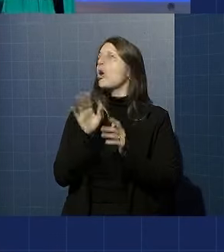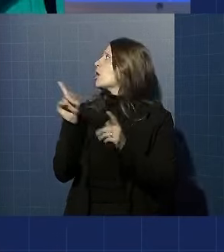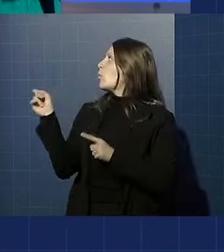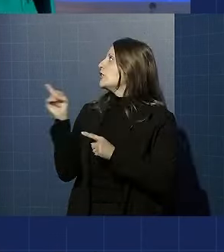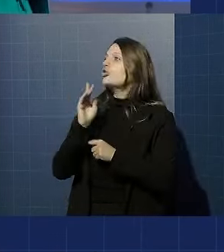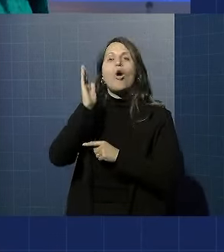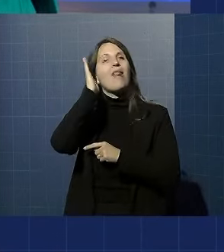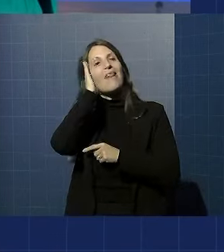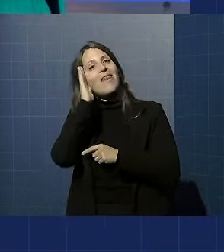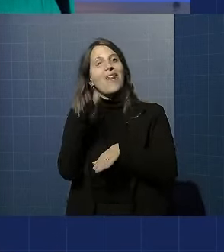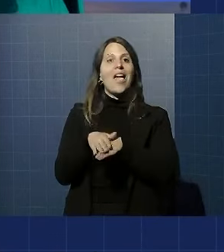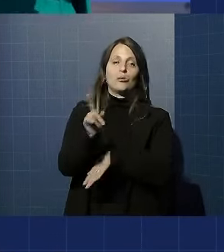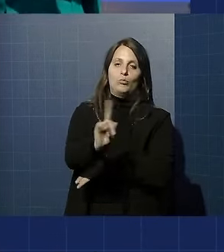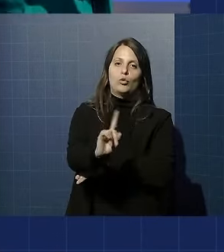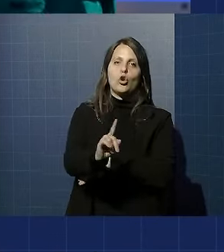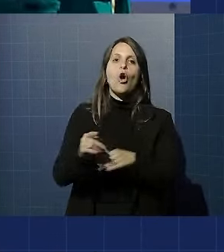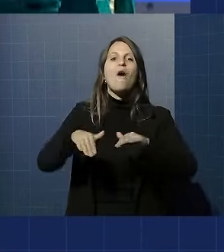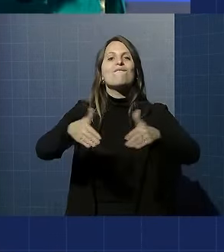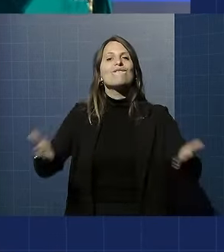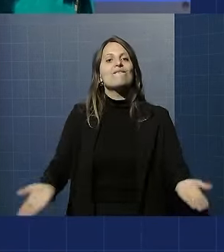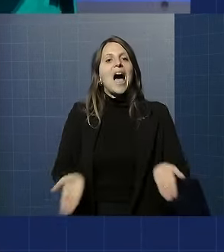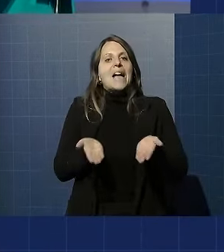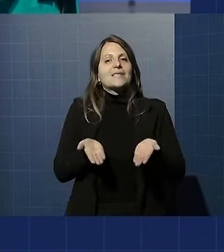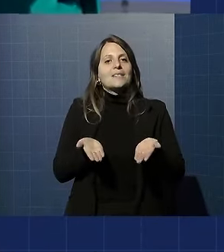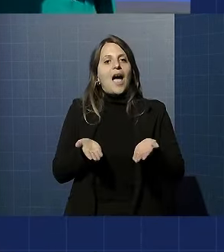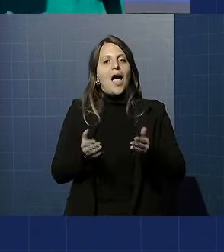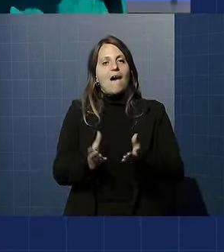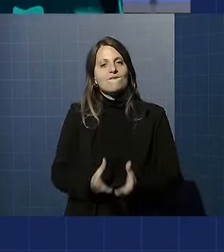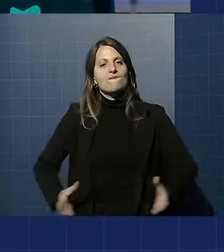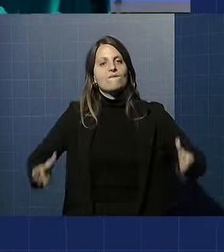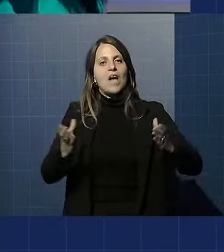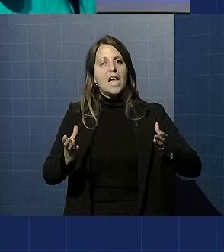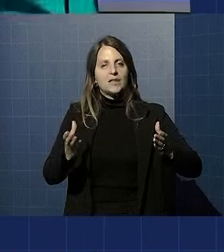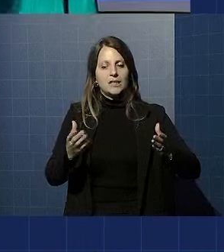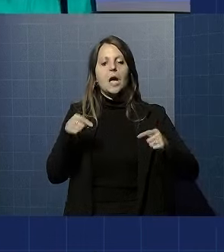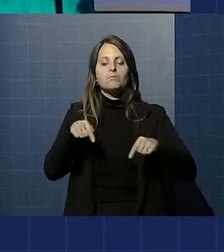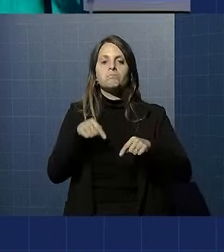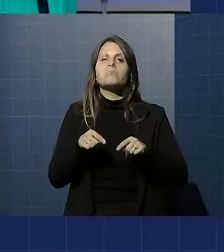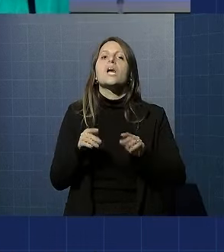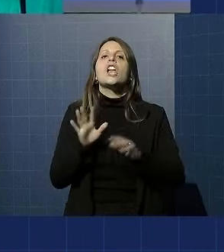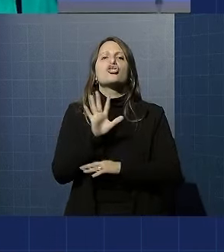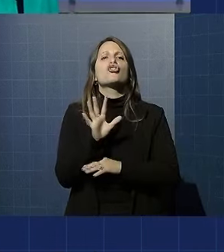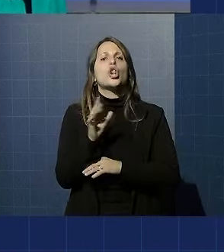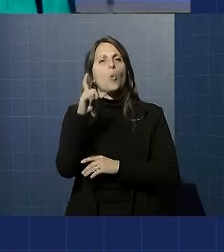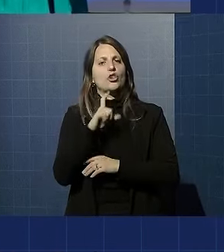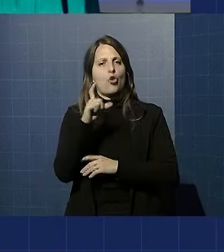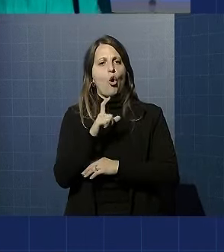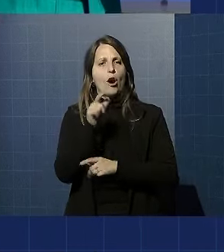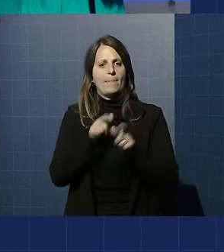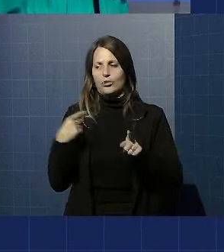we are now going to do a study for 10 days. But because you put them in this water, you can